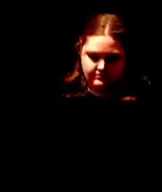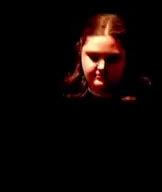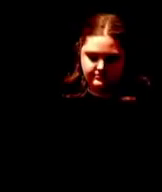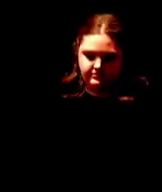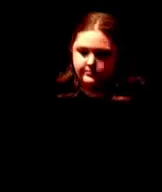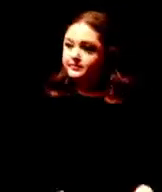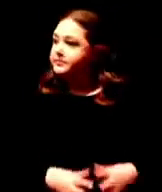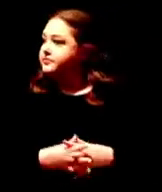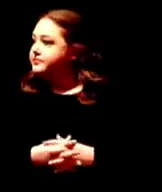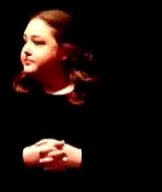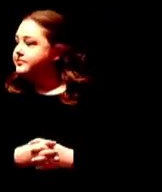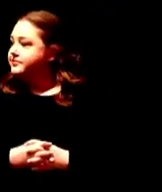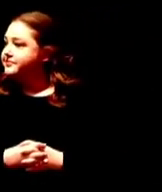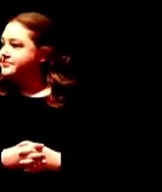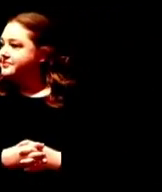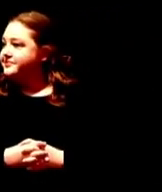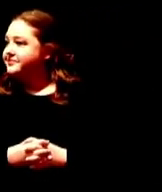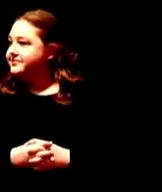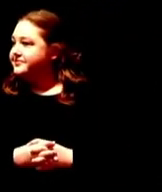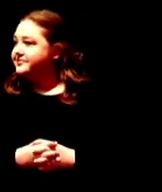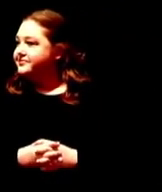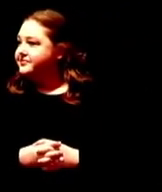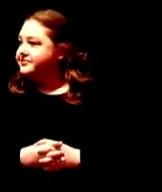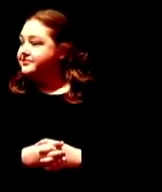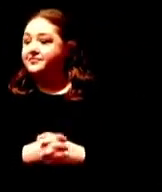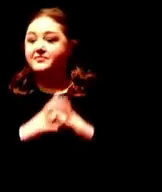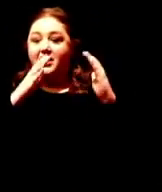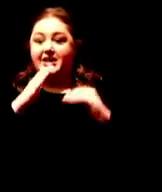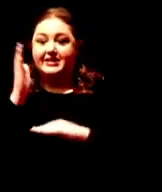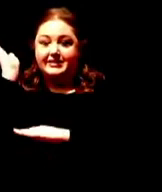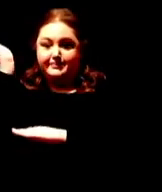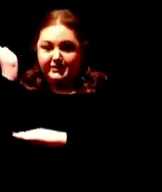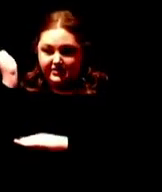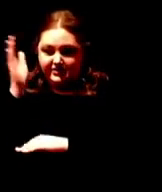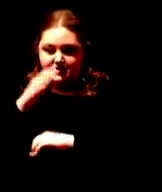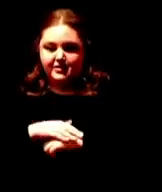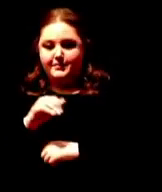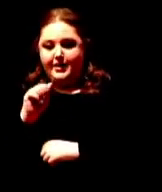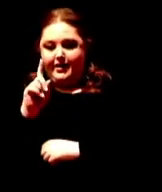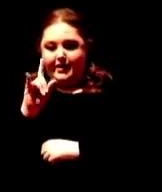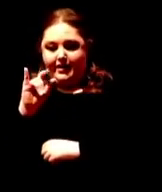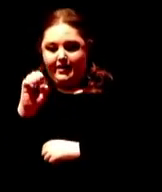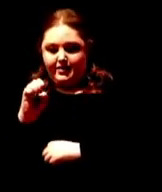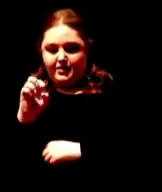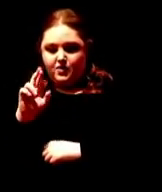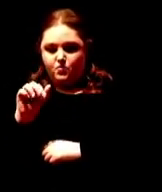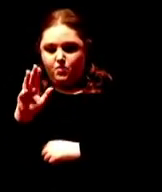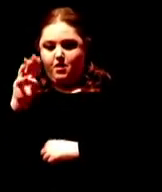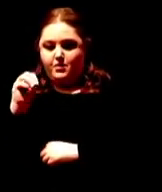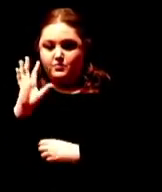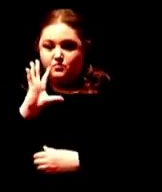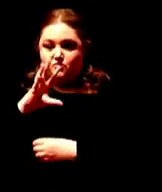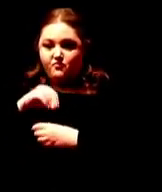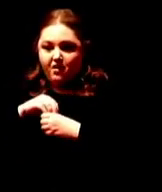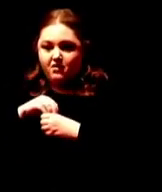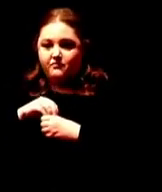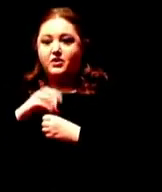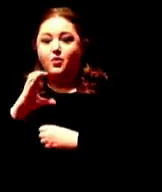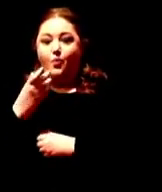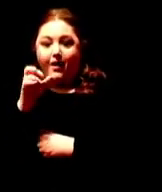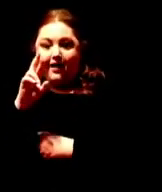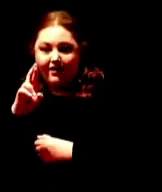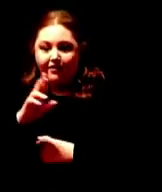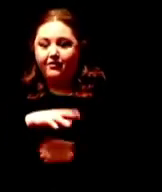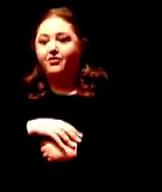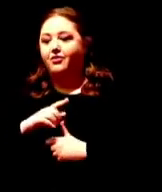Thank you very much, Lupe. For our next speaker, you'll be hearing from Addie Rom. Addie has been involved in choir, tennis, speech and